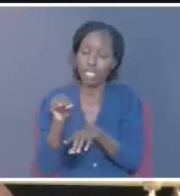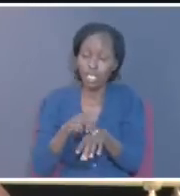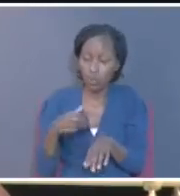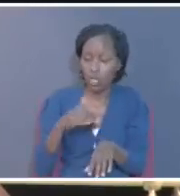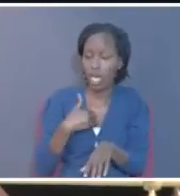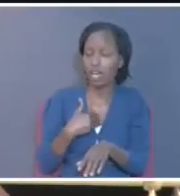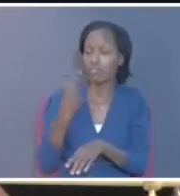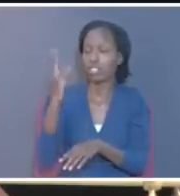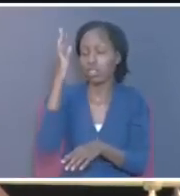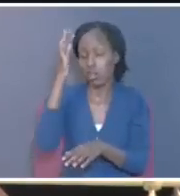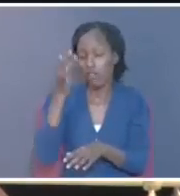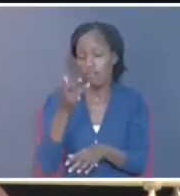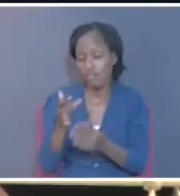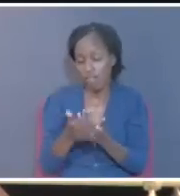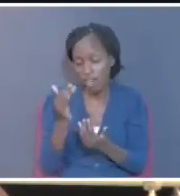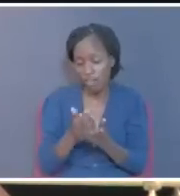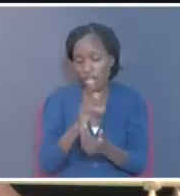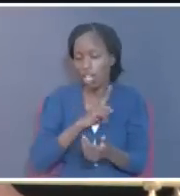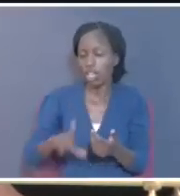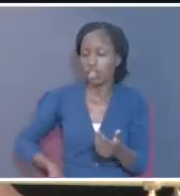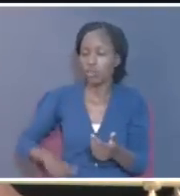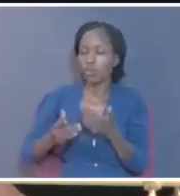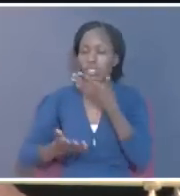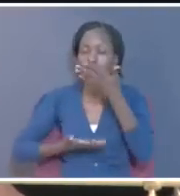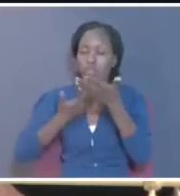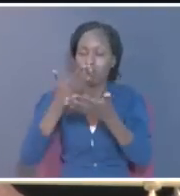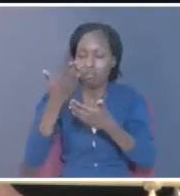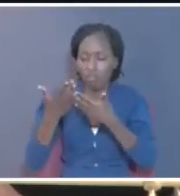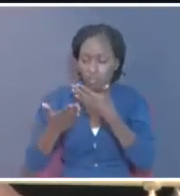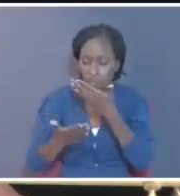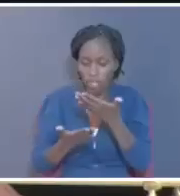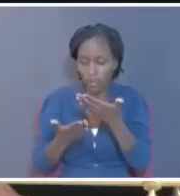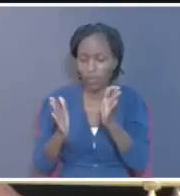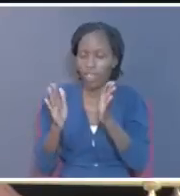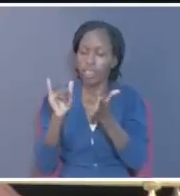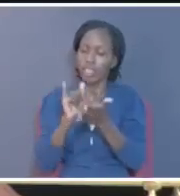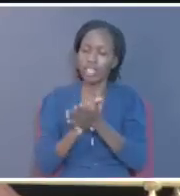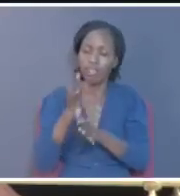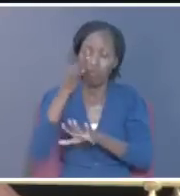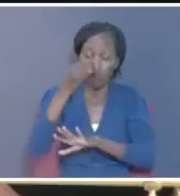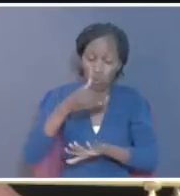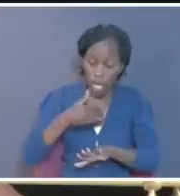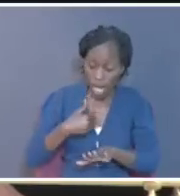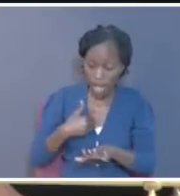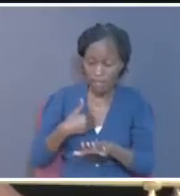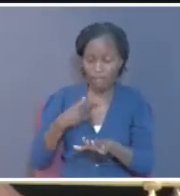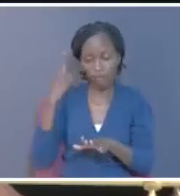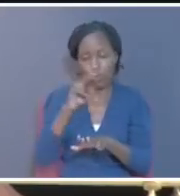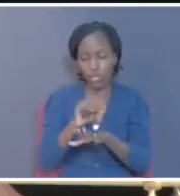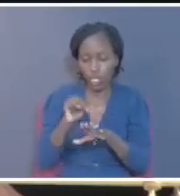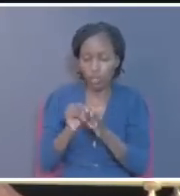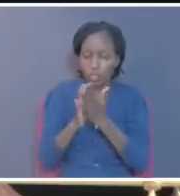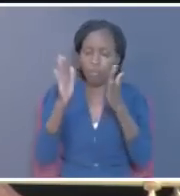have seen your favor. Father, we confess that the destiny and the purpose you have for this nation is great, and